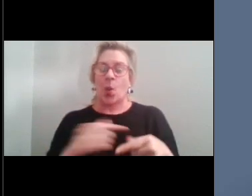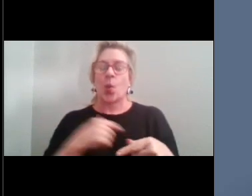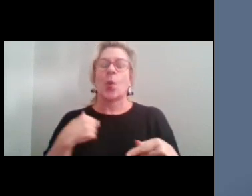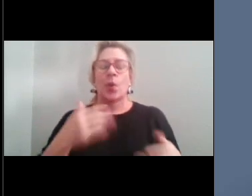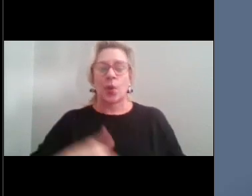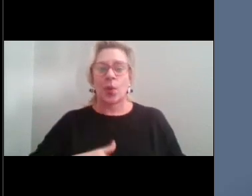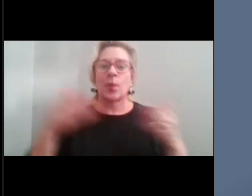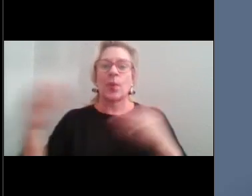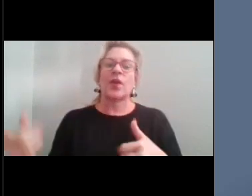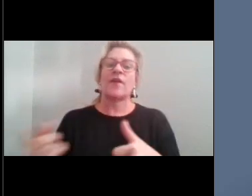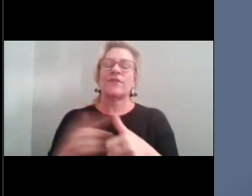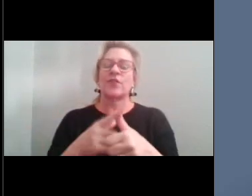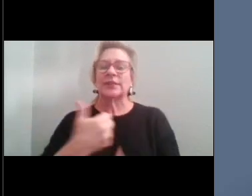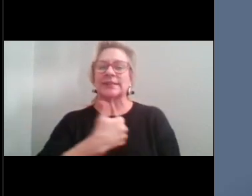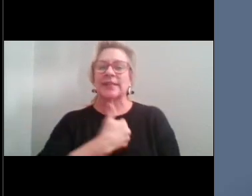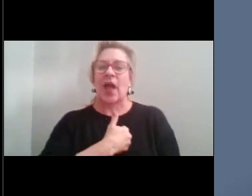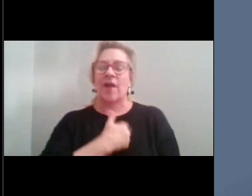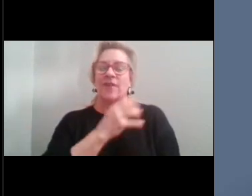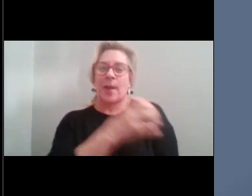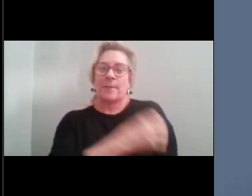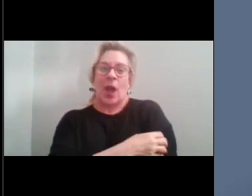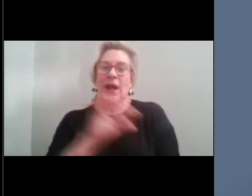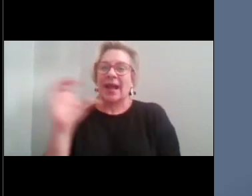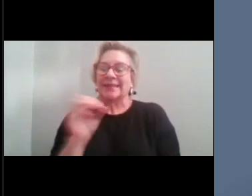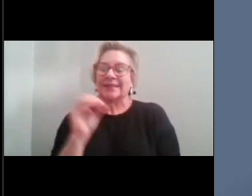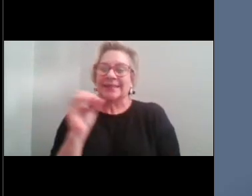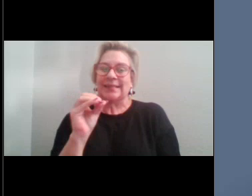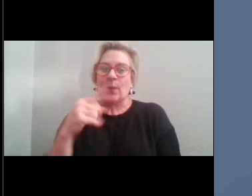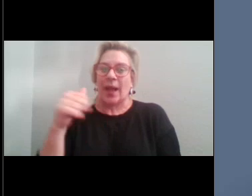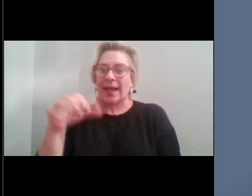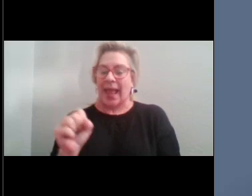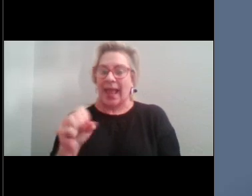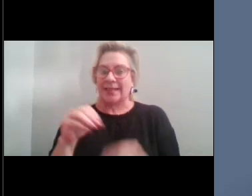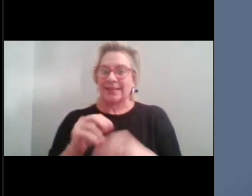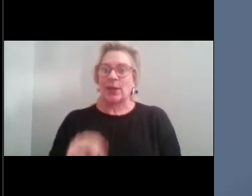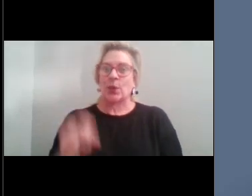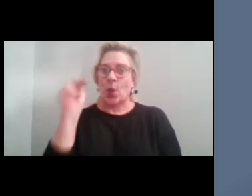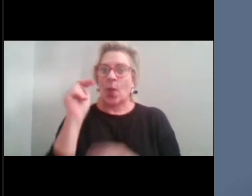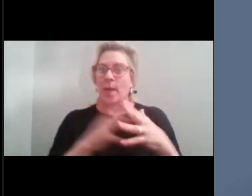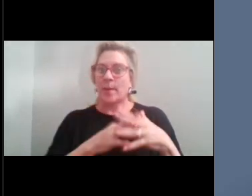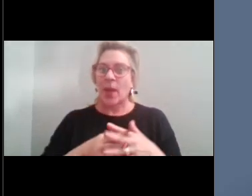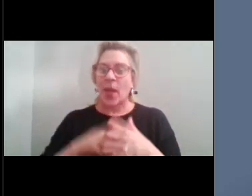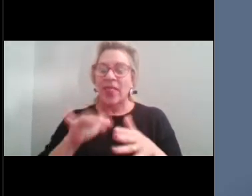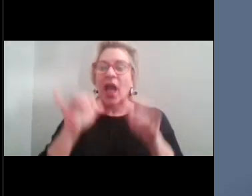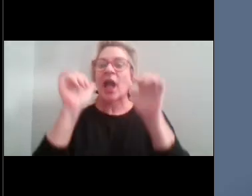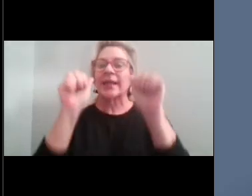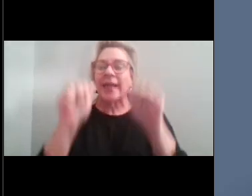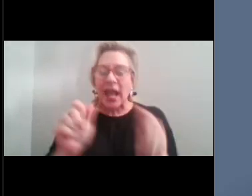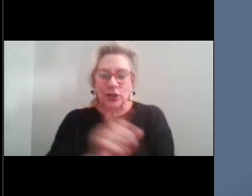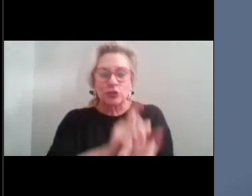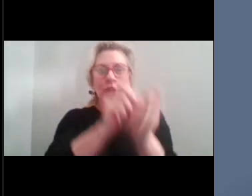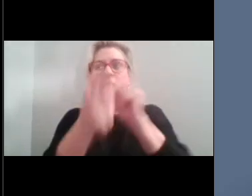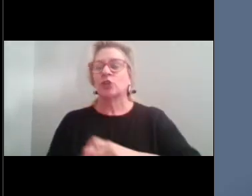the first self-powered, zero-emission rail vehicles in North America that could transform rail